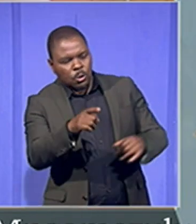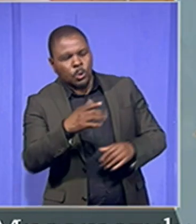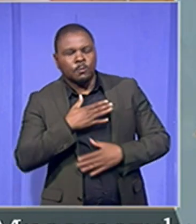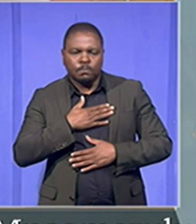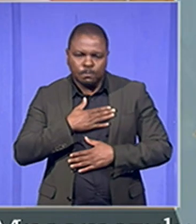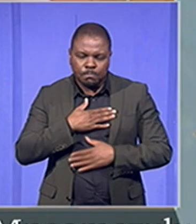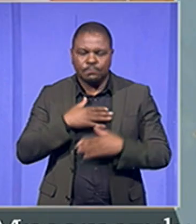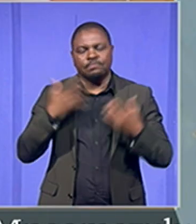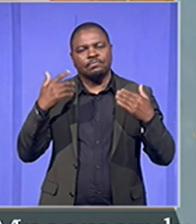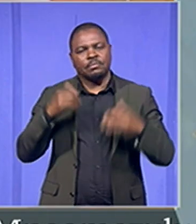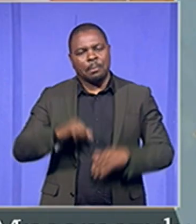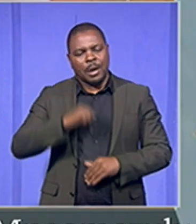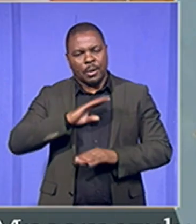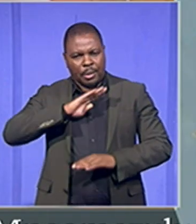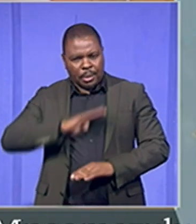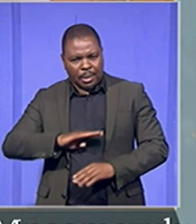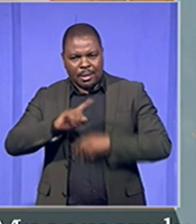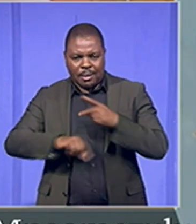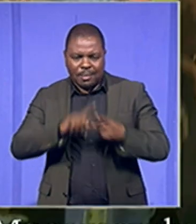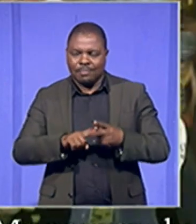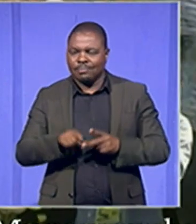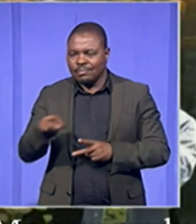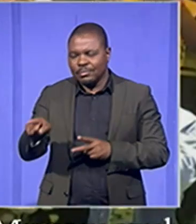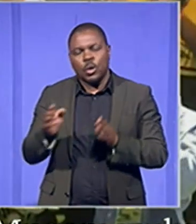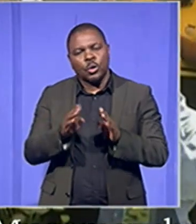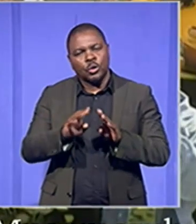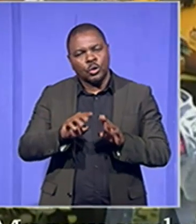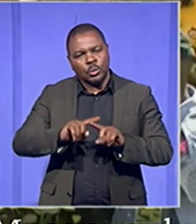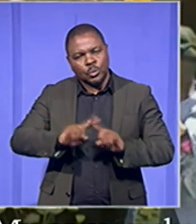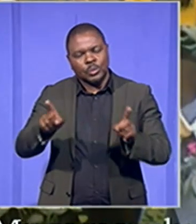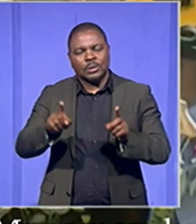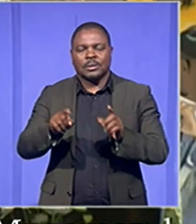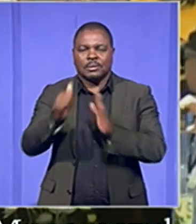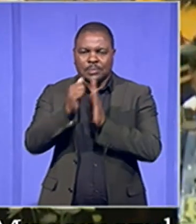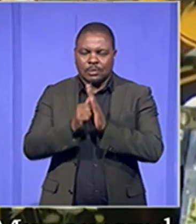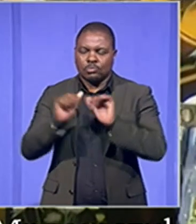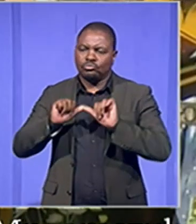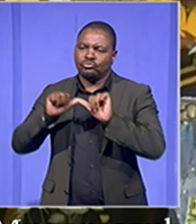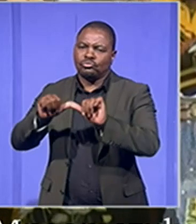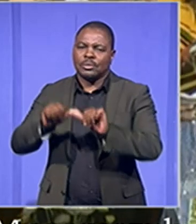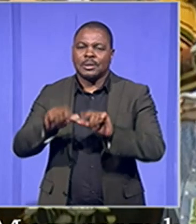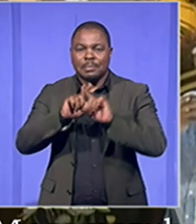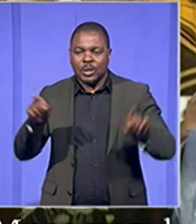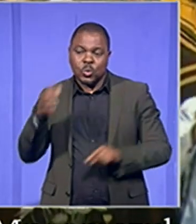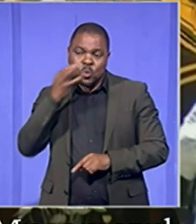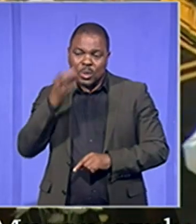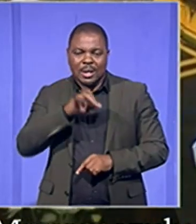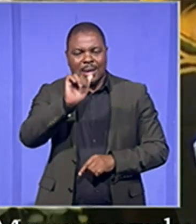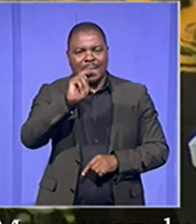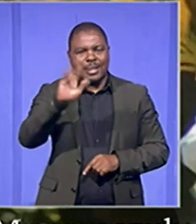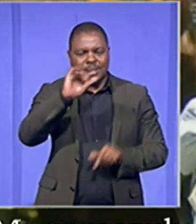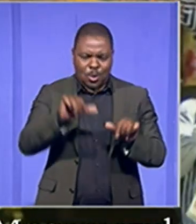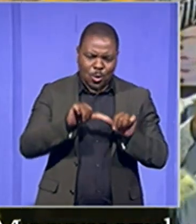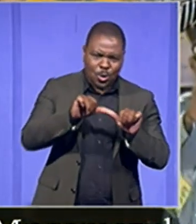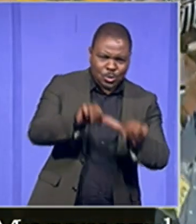course, set the party on a new agenda. To say whether they like it or not, the ANC will continue to run government. That was, for